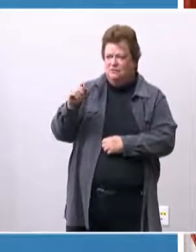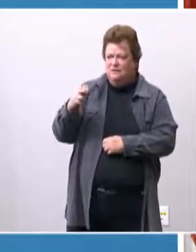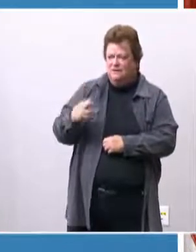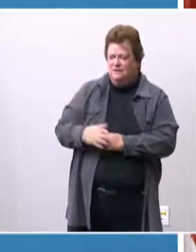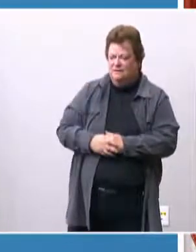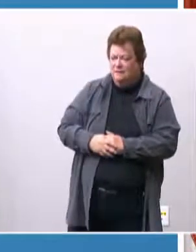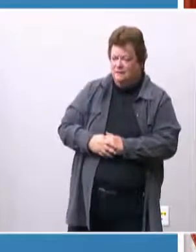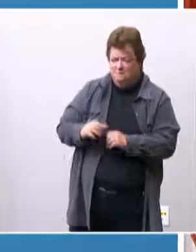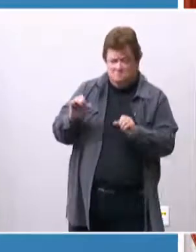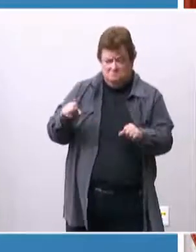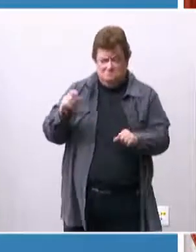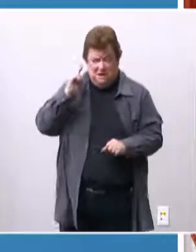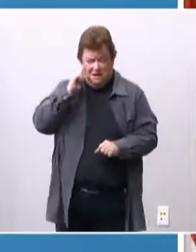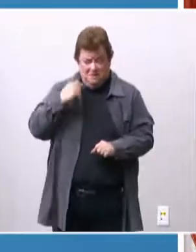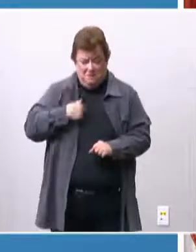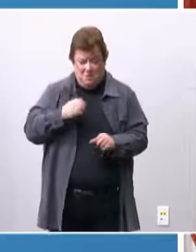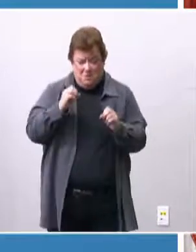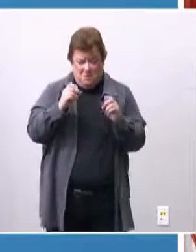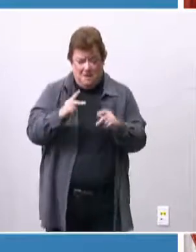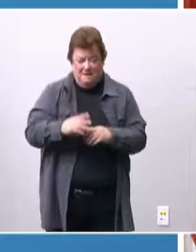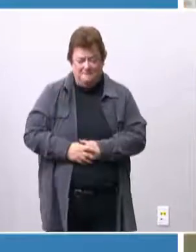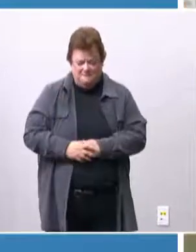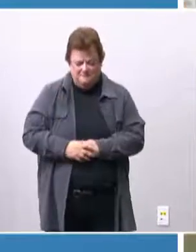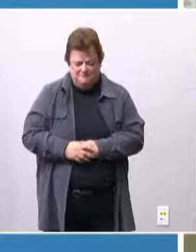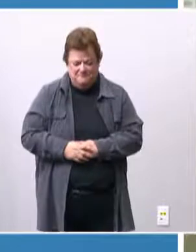Yeah, can you hear me okay?